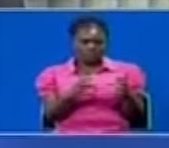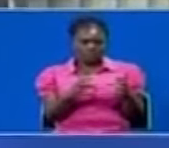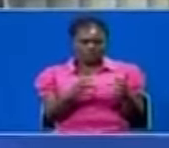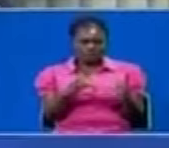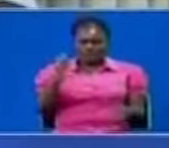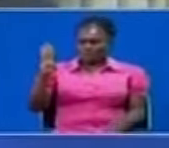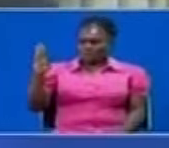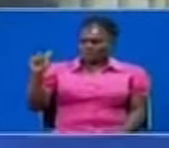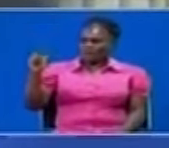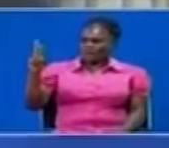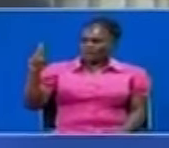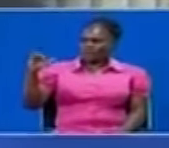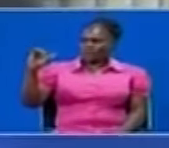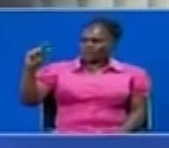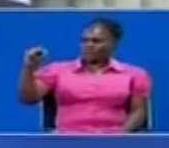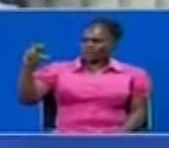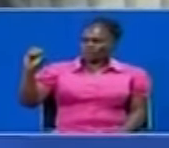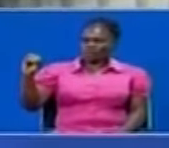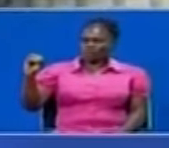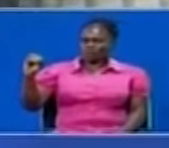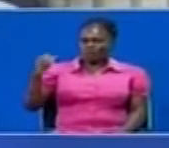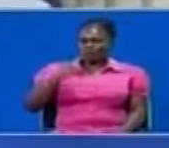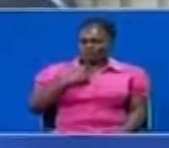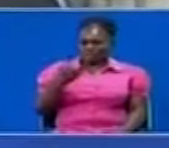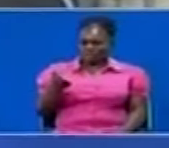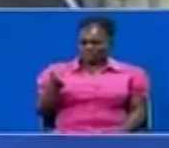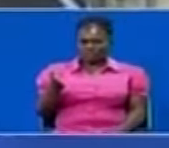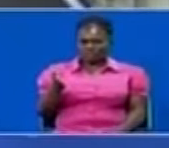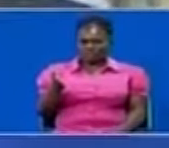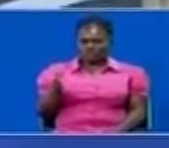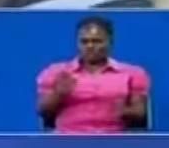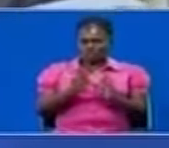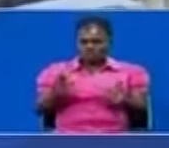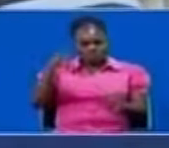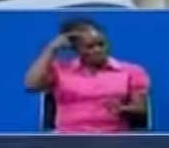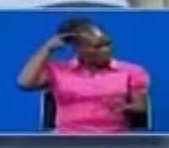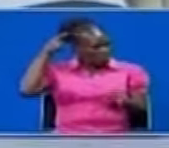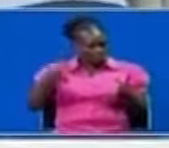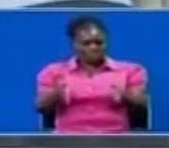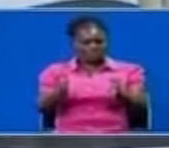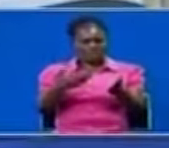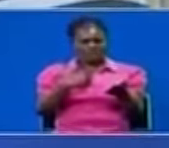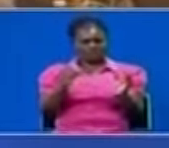Baringo, iko kati ya 47. Sina mna hiyo? Hakuna lami na chengwa hata moja.